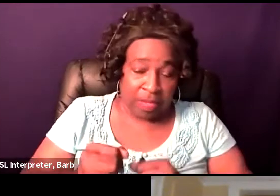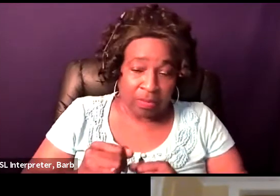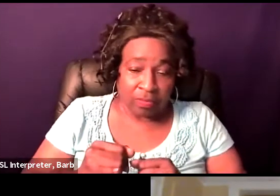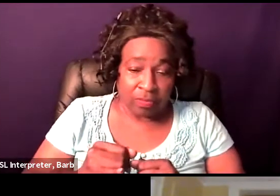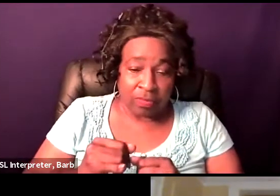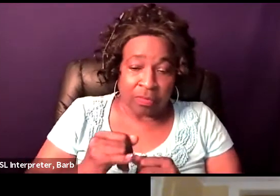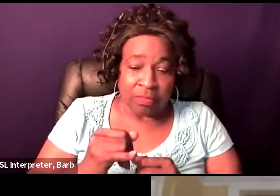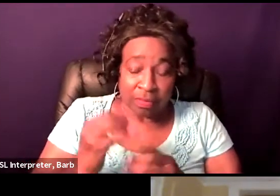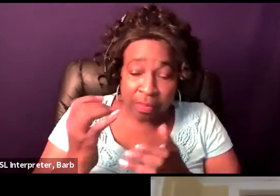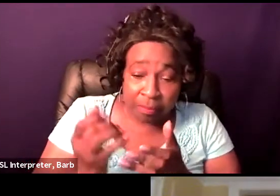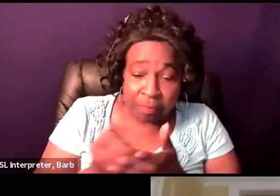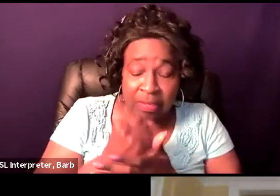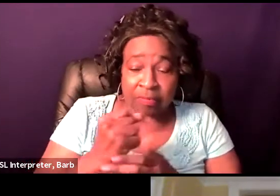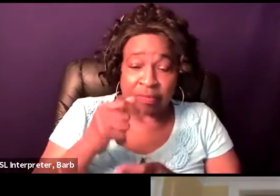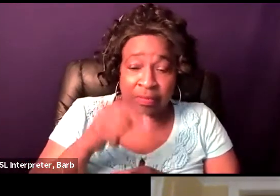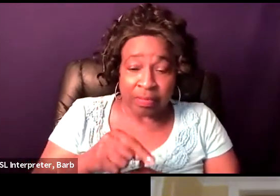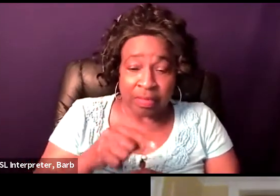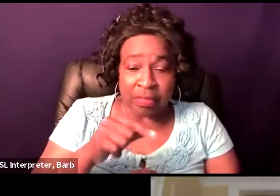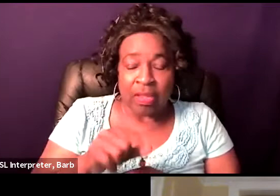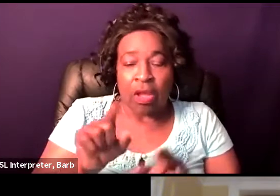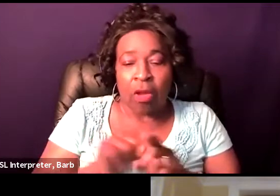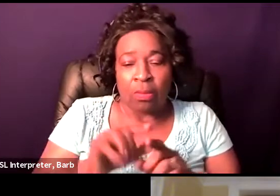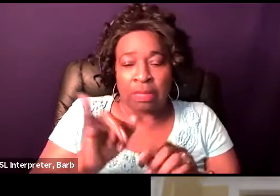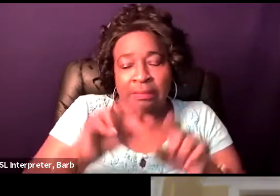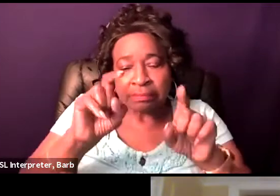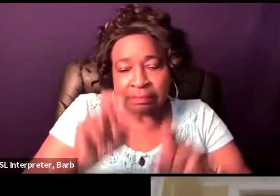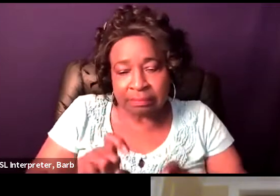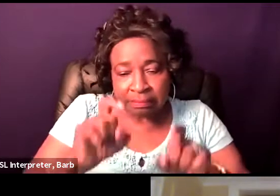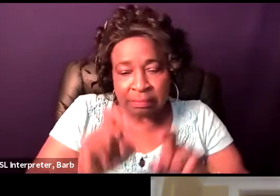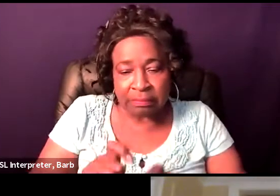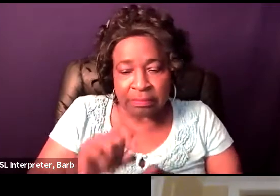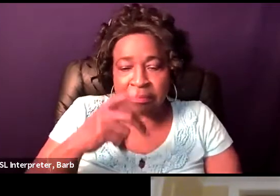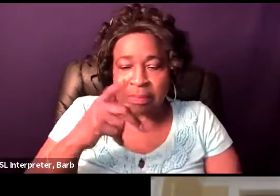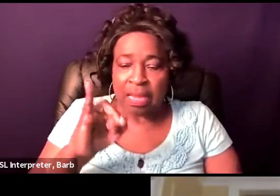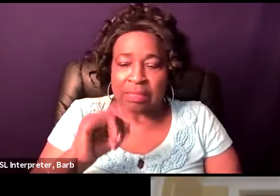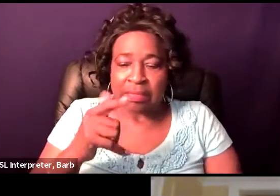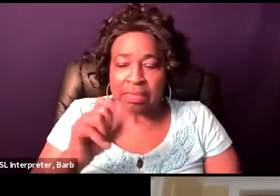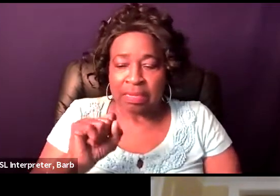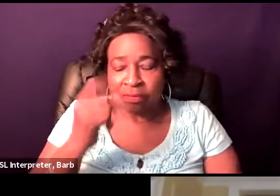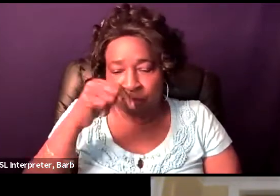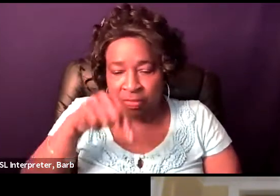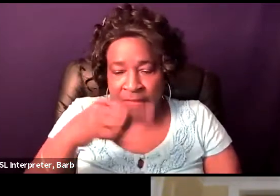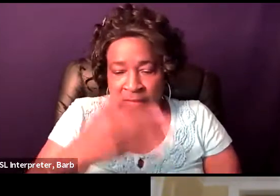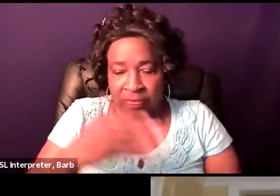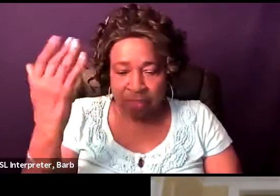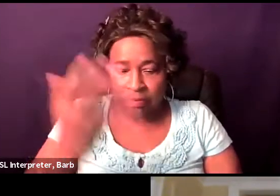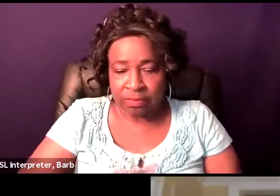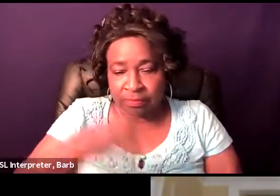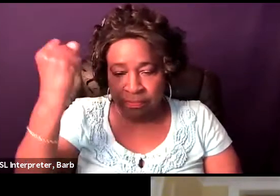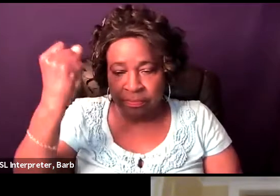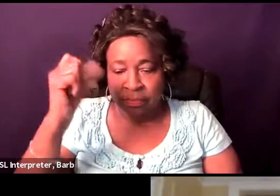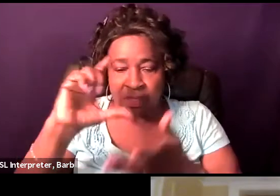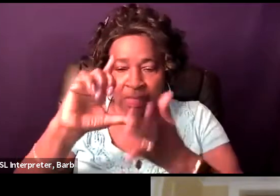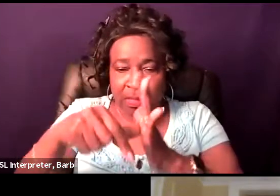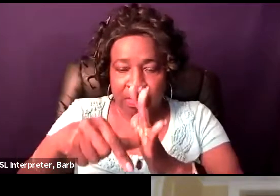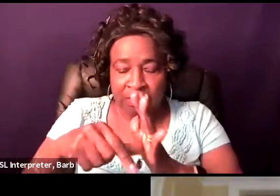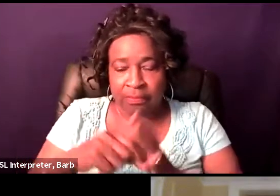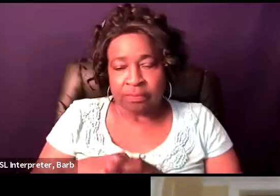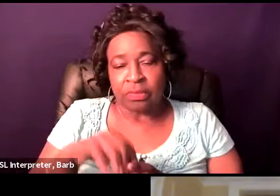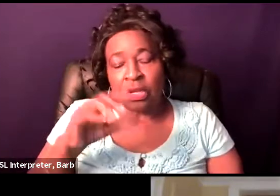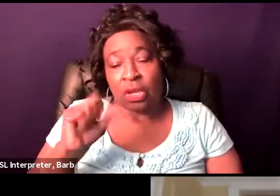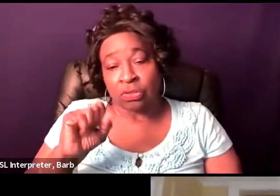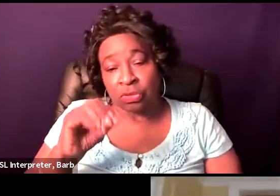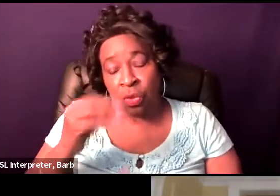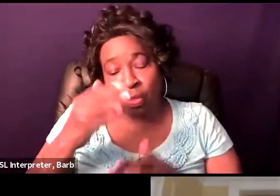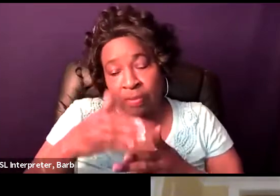almost are the guinea pigs for these tools to eventually be taken away. So, but the